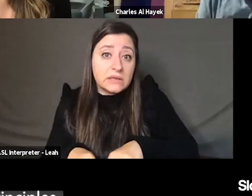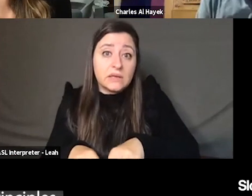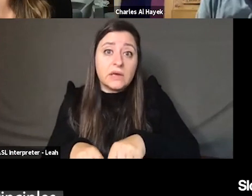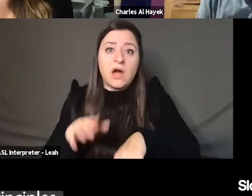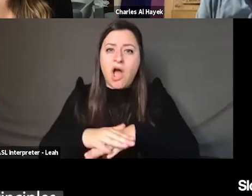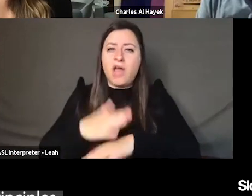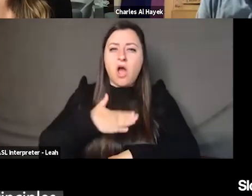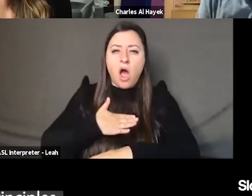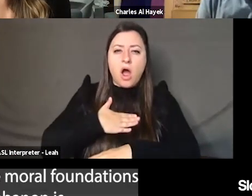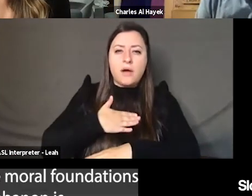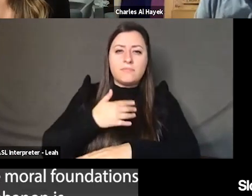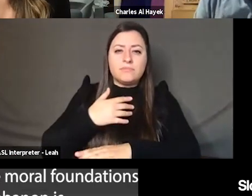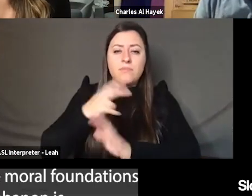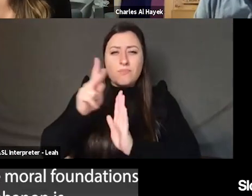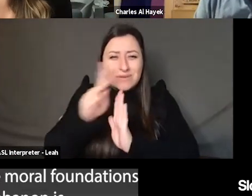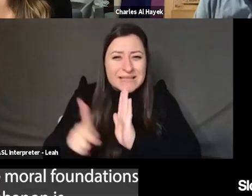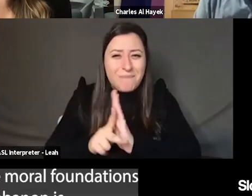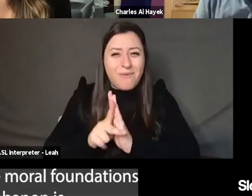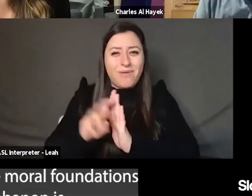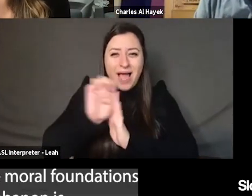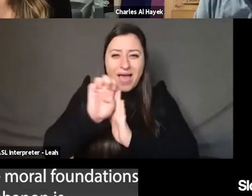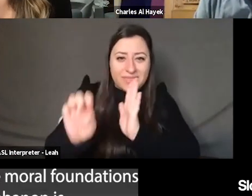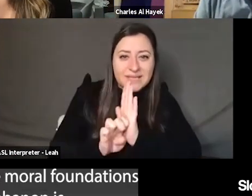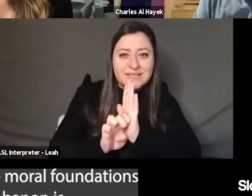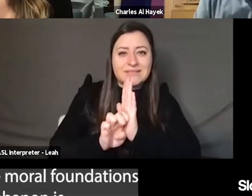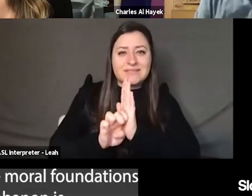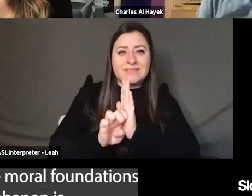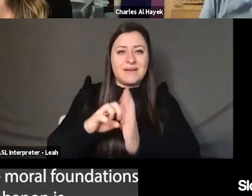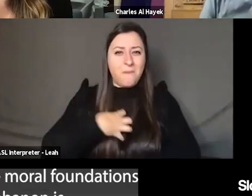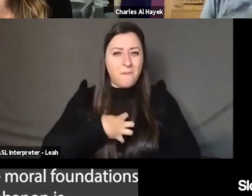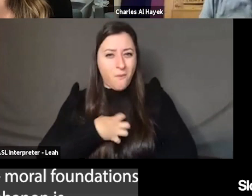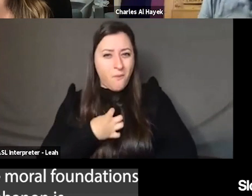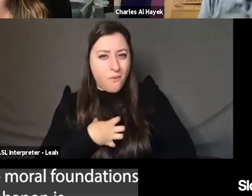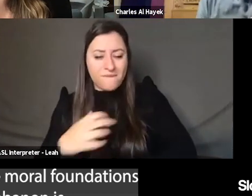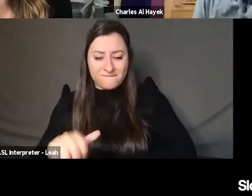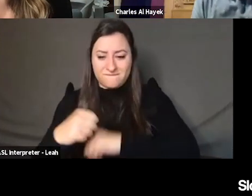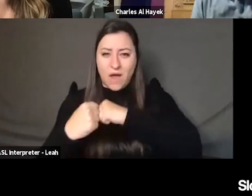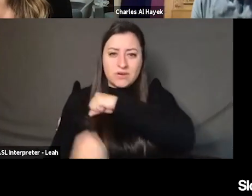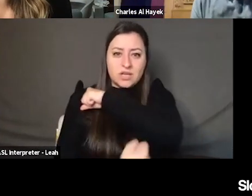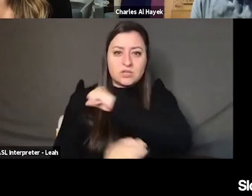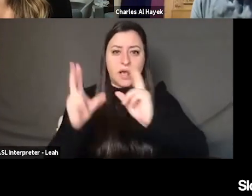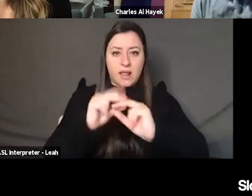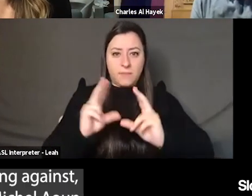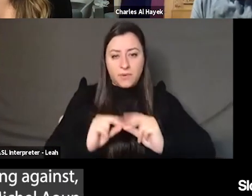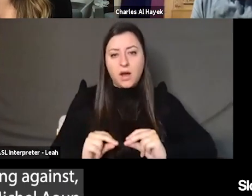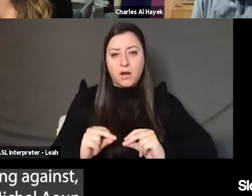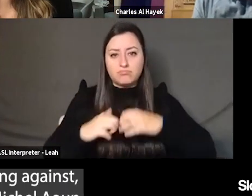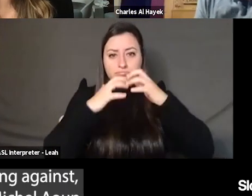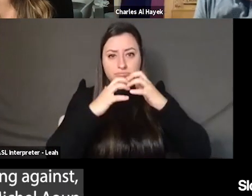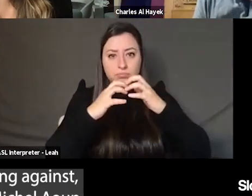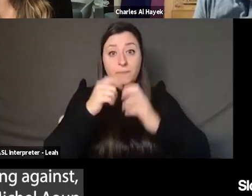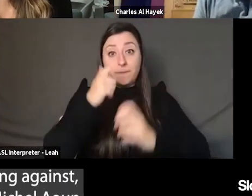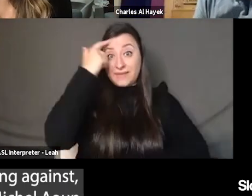our principles, on our ethics, on the moral foundations of what Lebanon is? Because